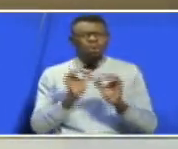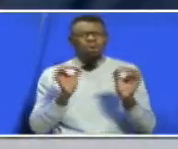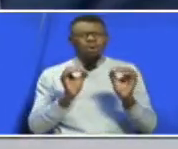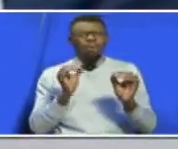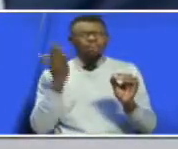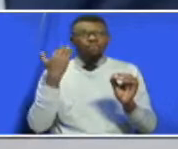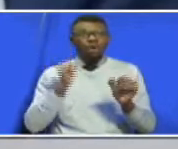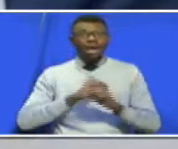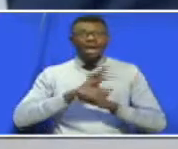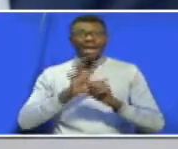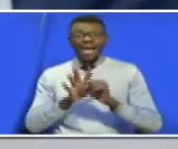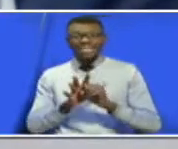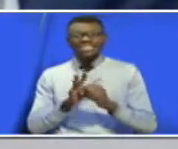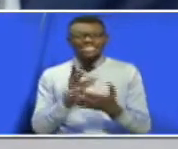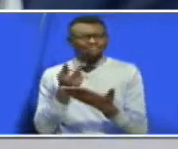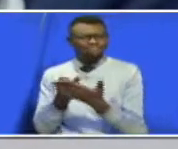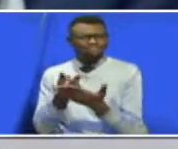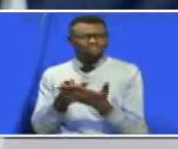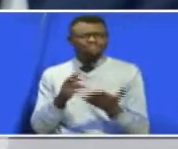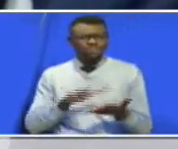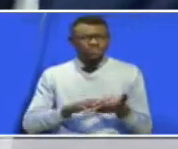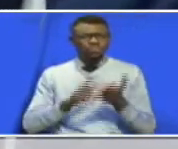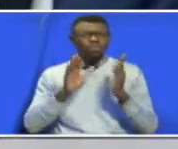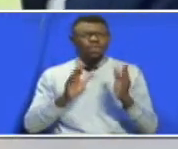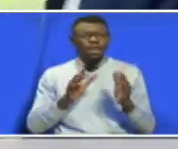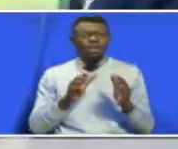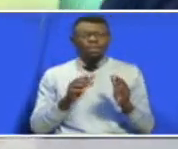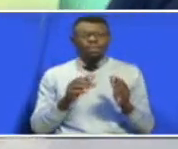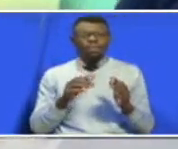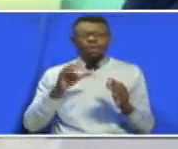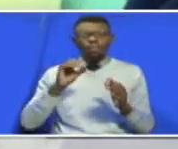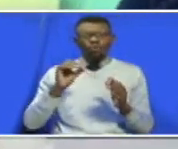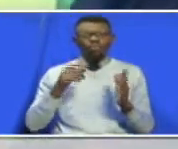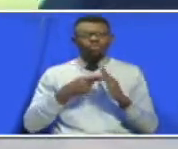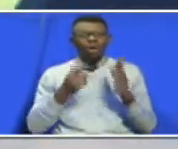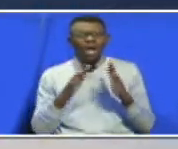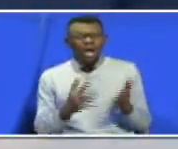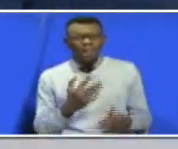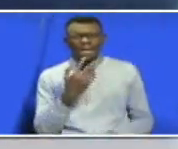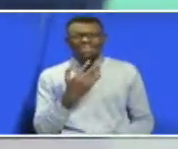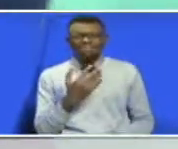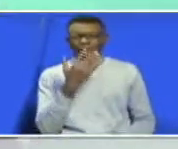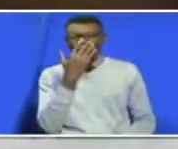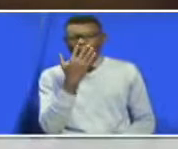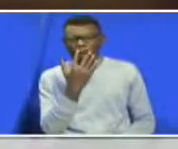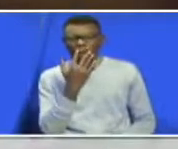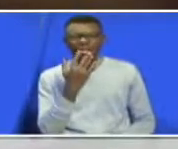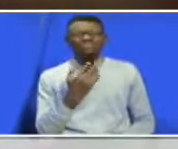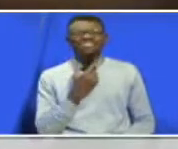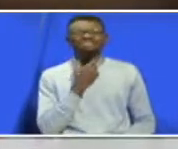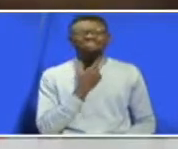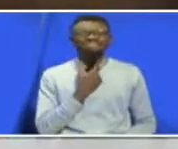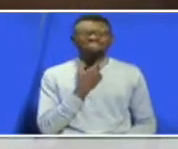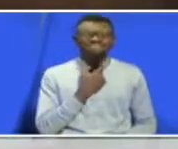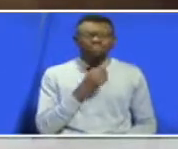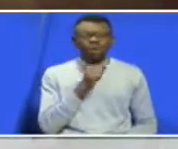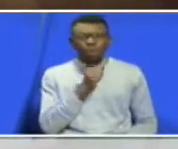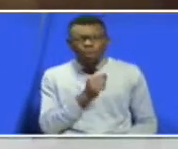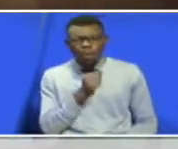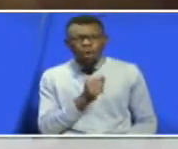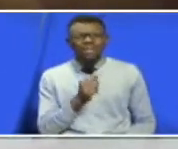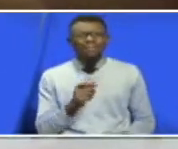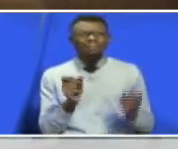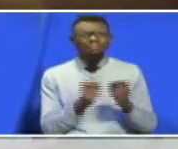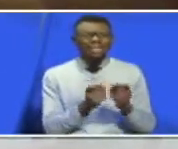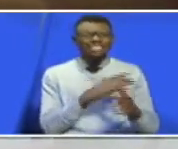COVID-19 strains. Common symptoms linked to Omicron include nasal congestion, dry cough, muscle pain, lower